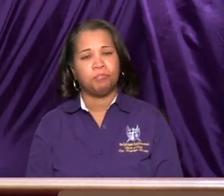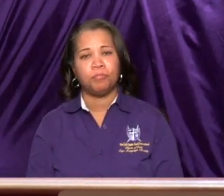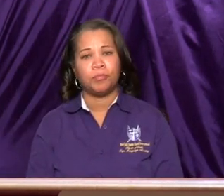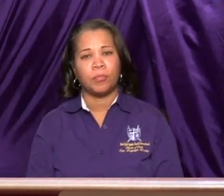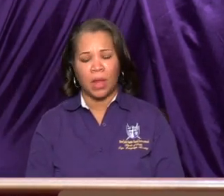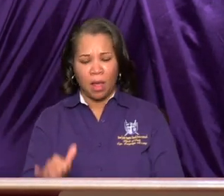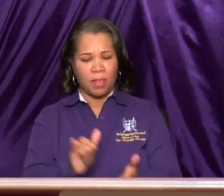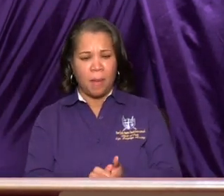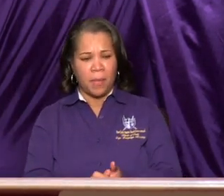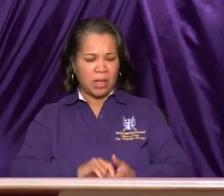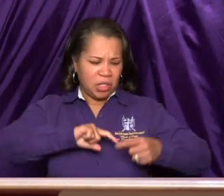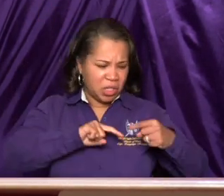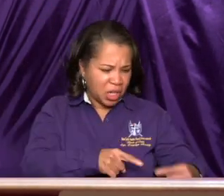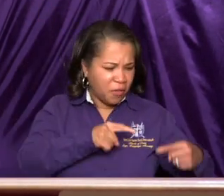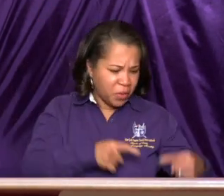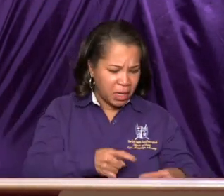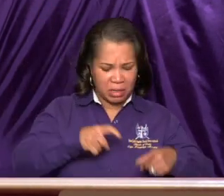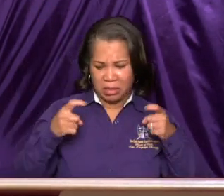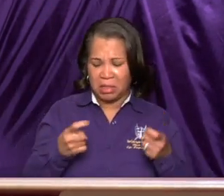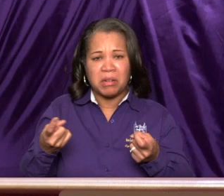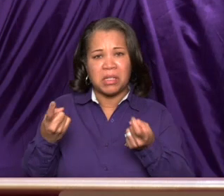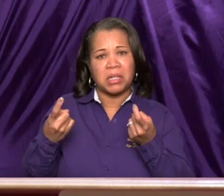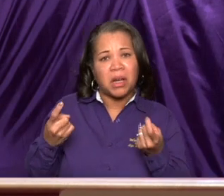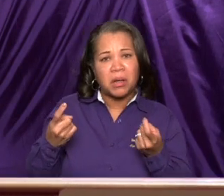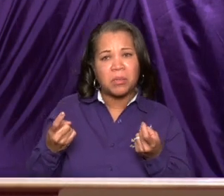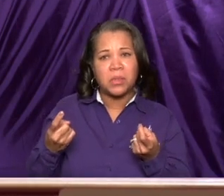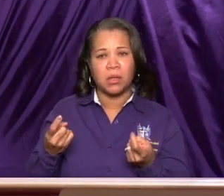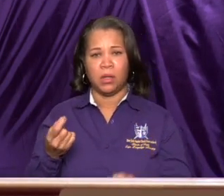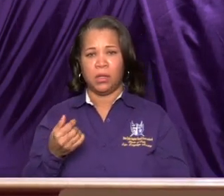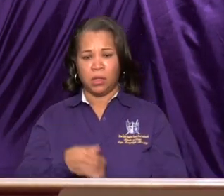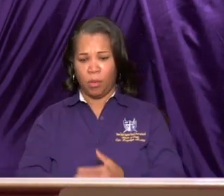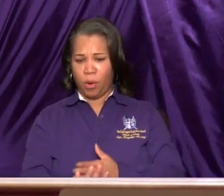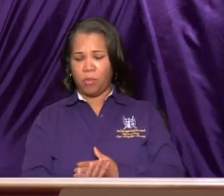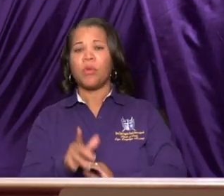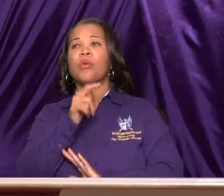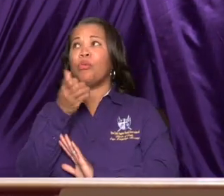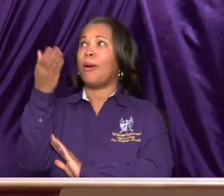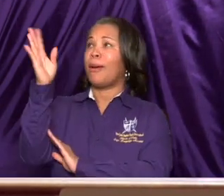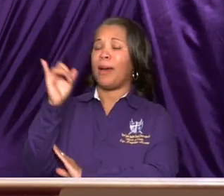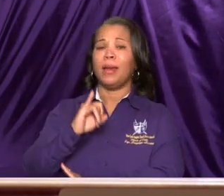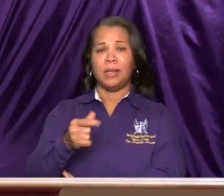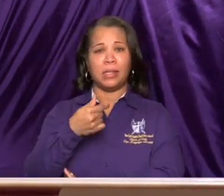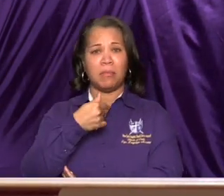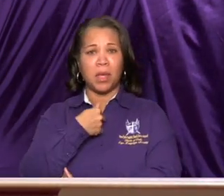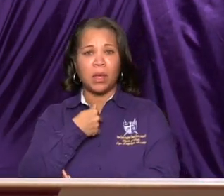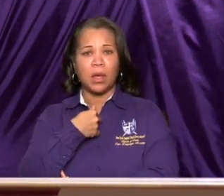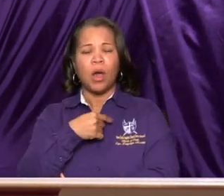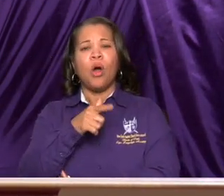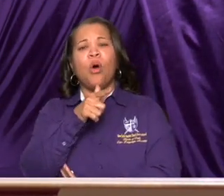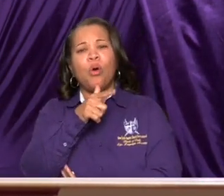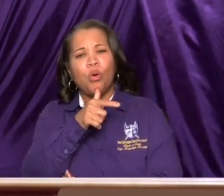That my suffering and sin comes to birth who God is to me? Who